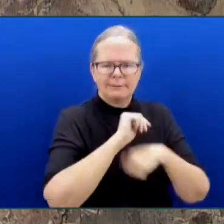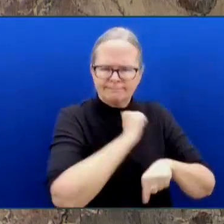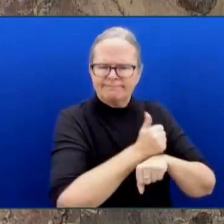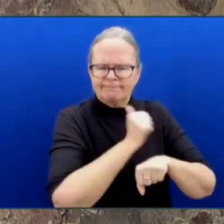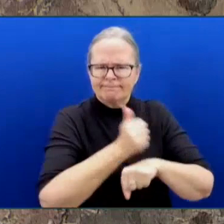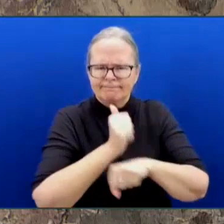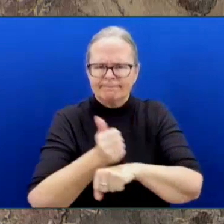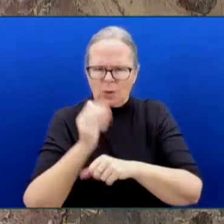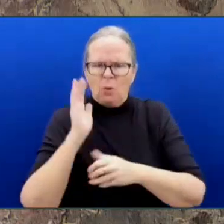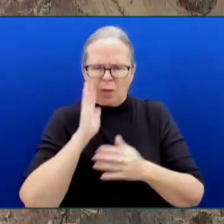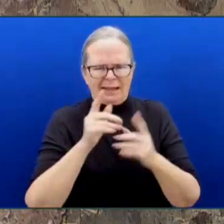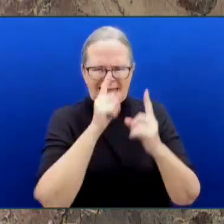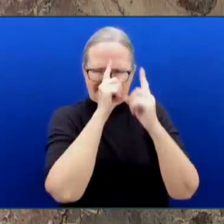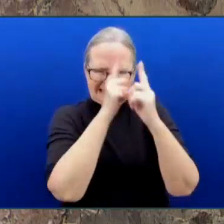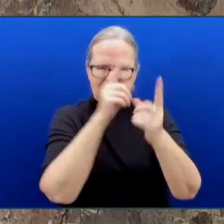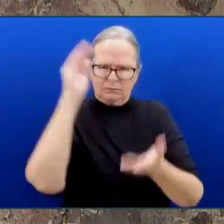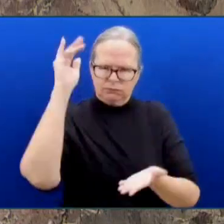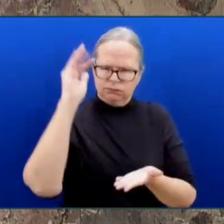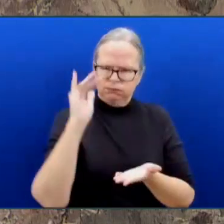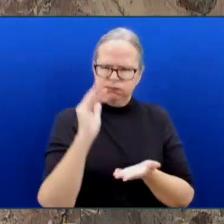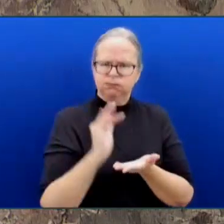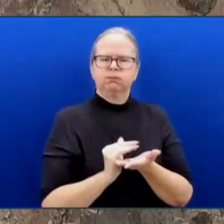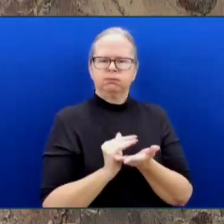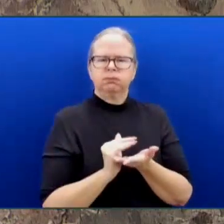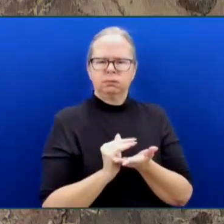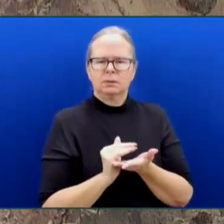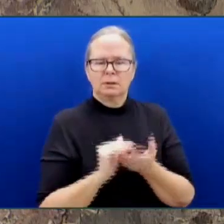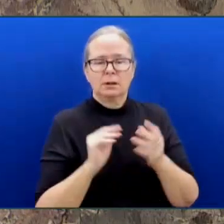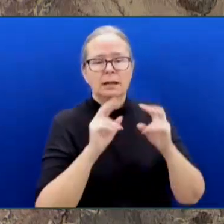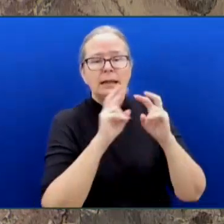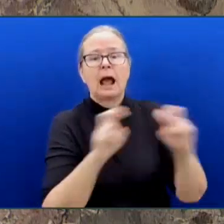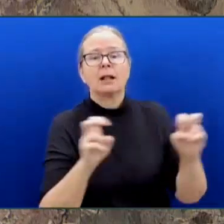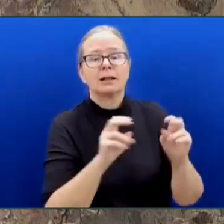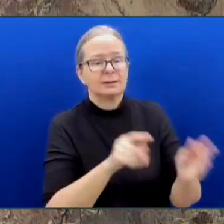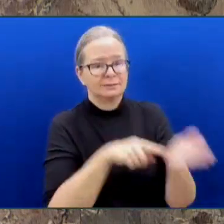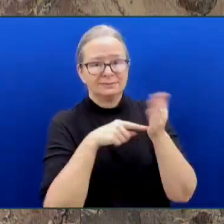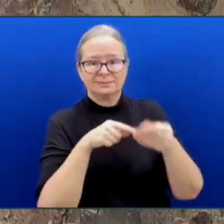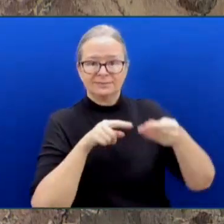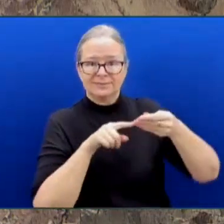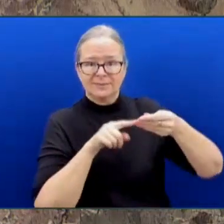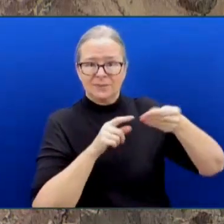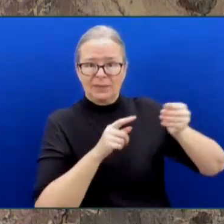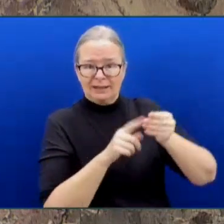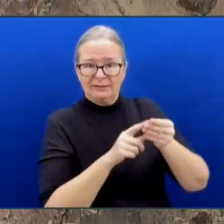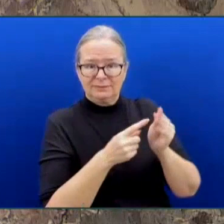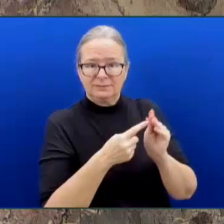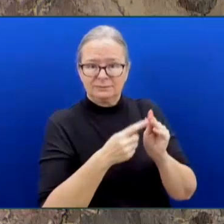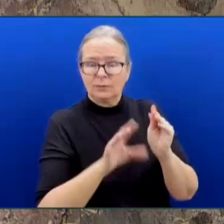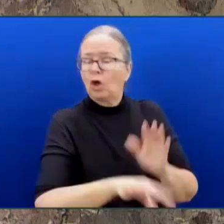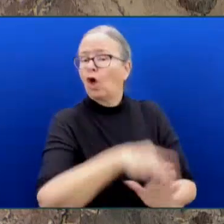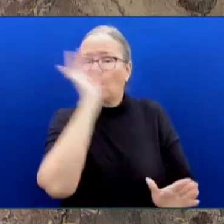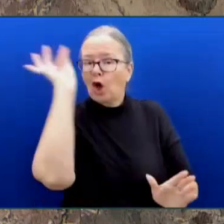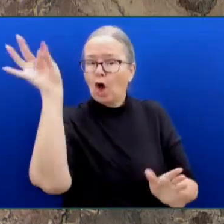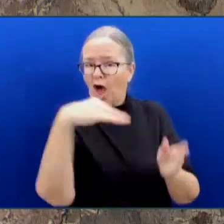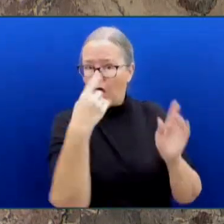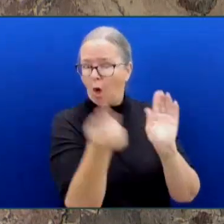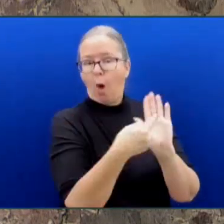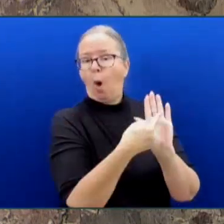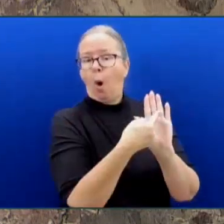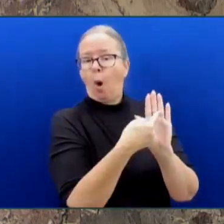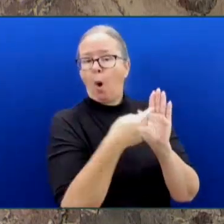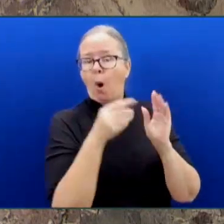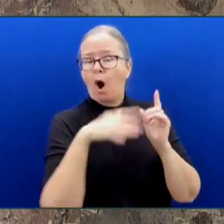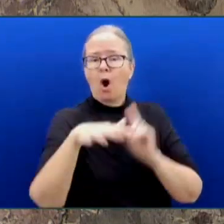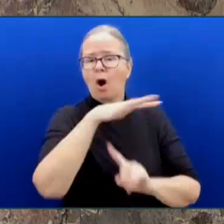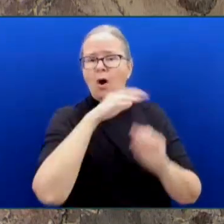out of context, that assumes that somehow magically BCU was still in power and did nothing about climate change